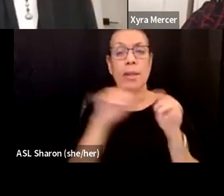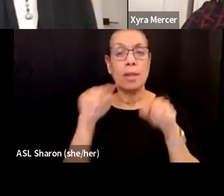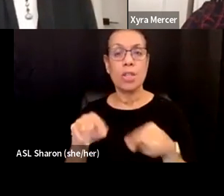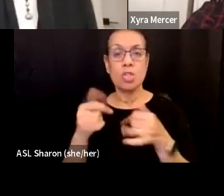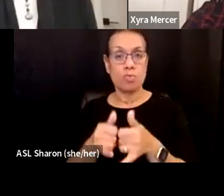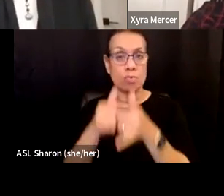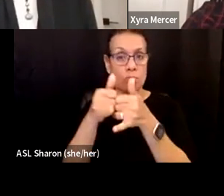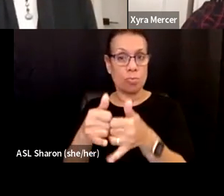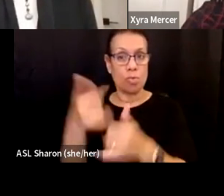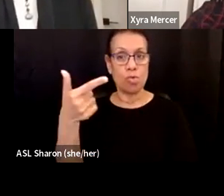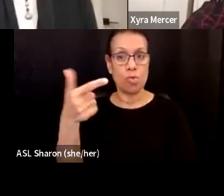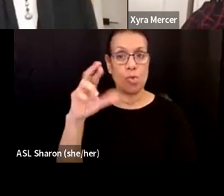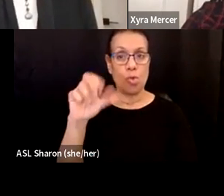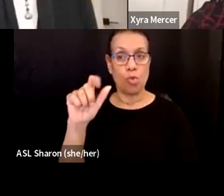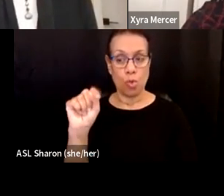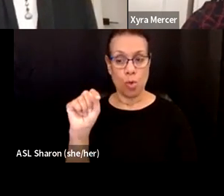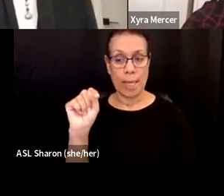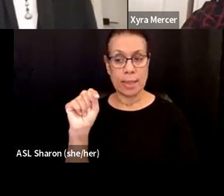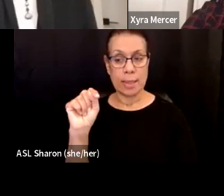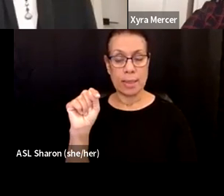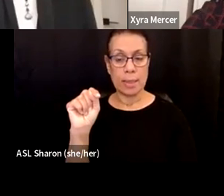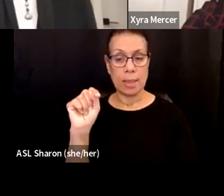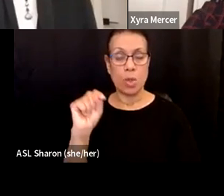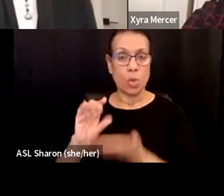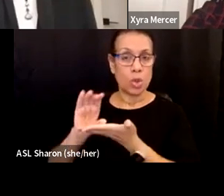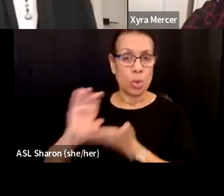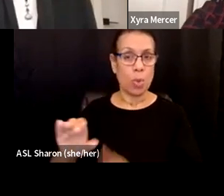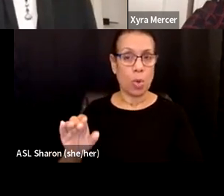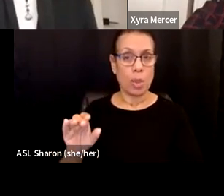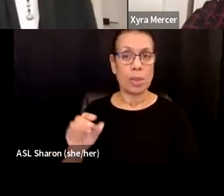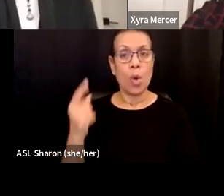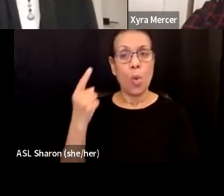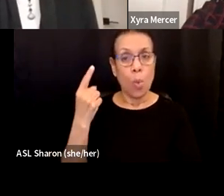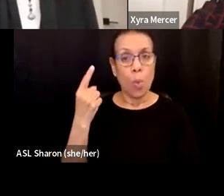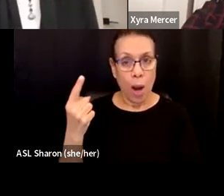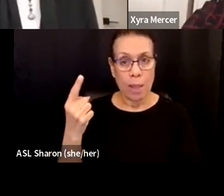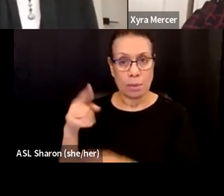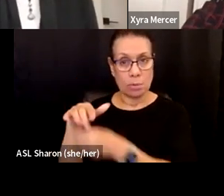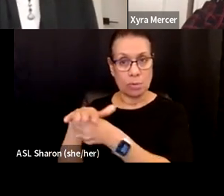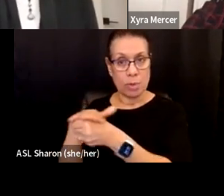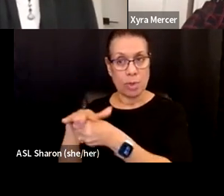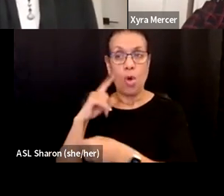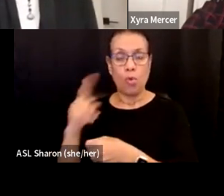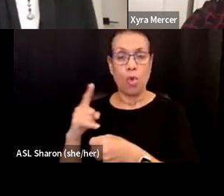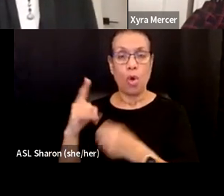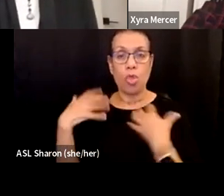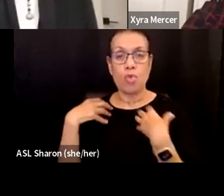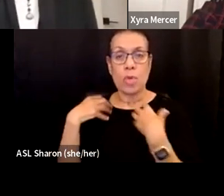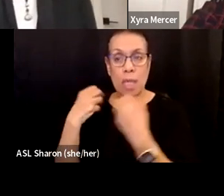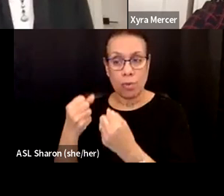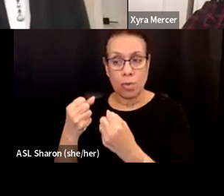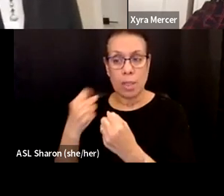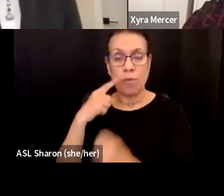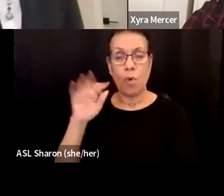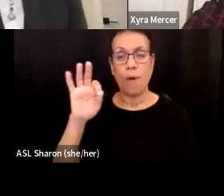is basically funding one of the 10 regions for the recovery strategy for a